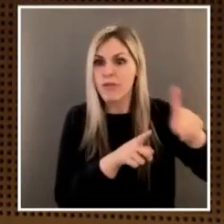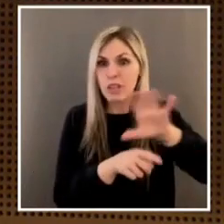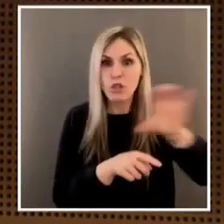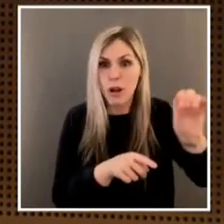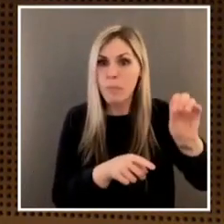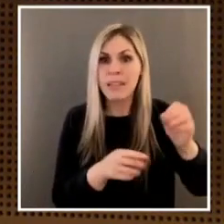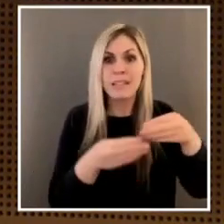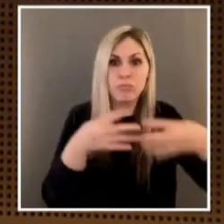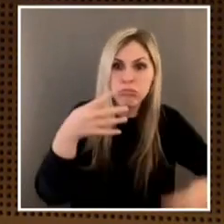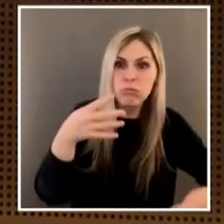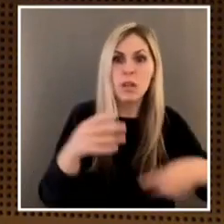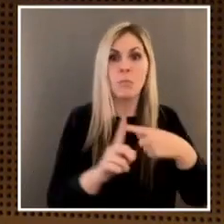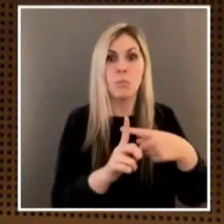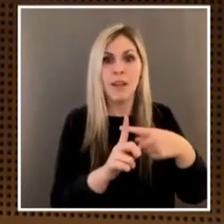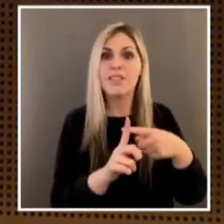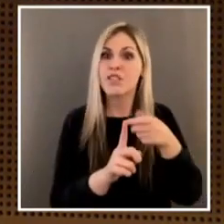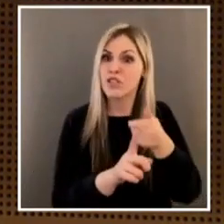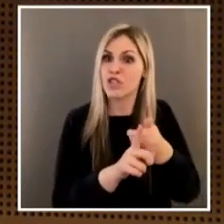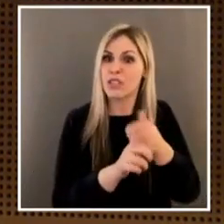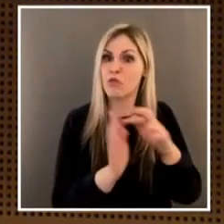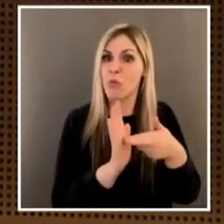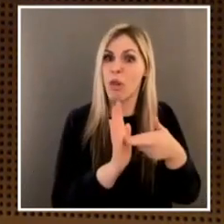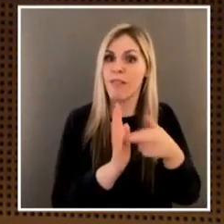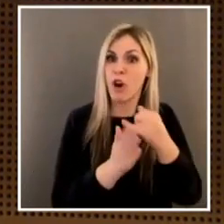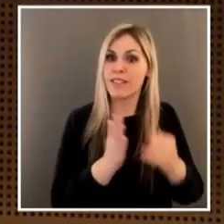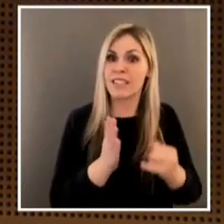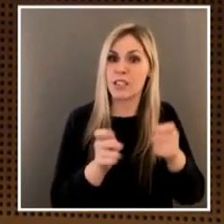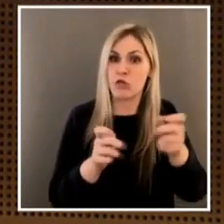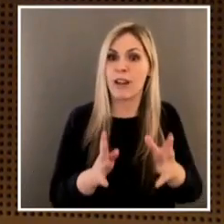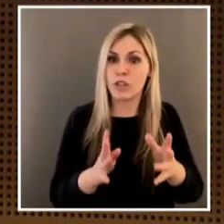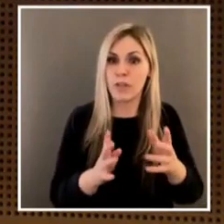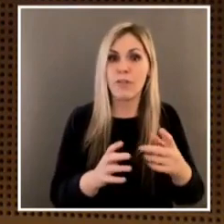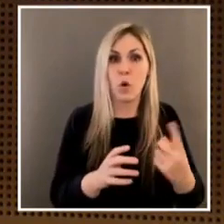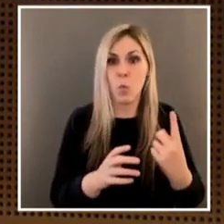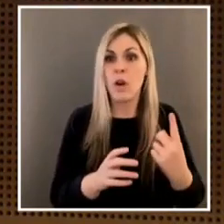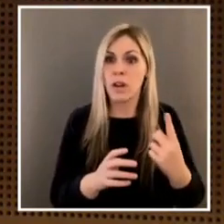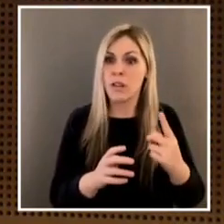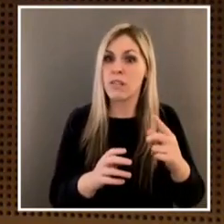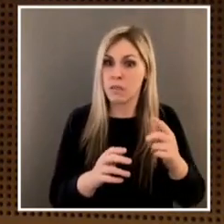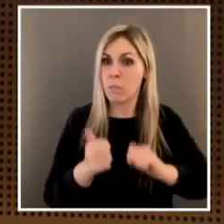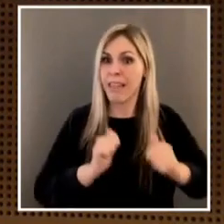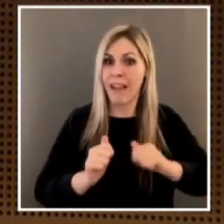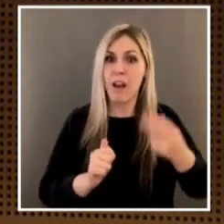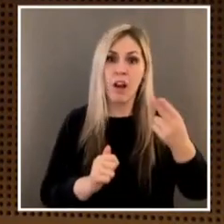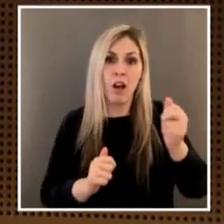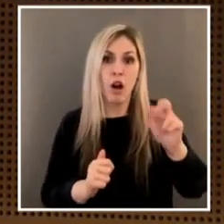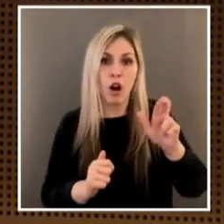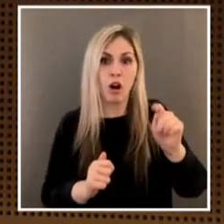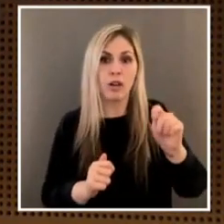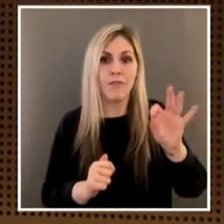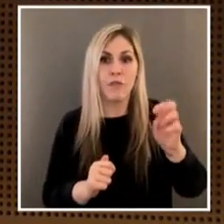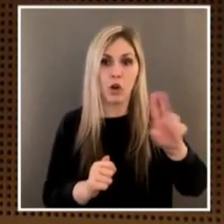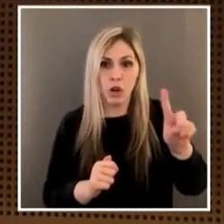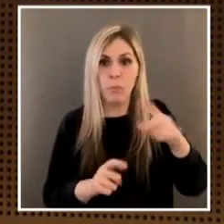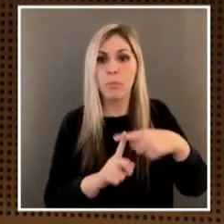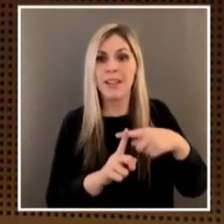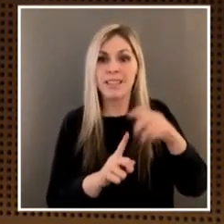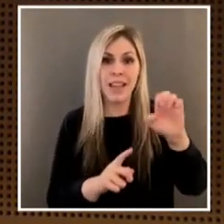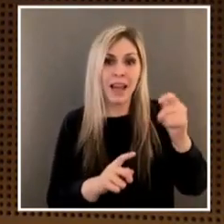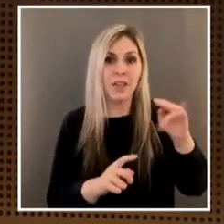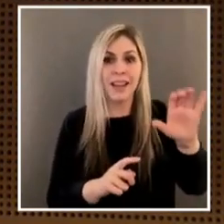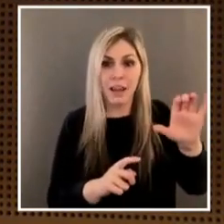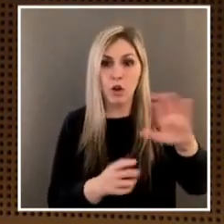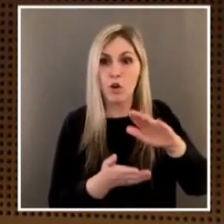served as artistic director for the Performing Ensemble of Hartford and the Ethnic Cultural Theater right here at